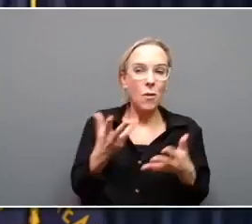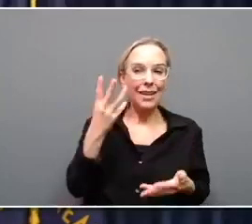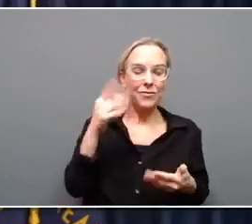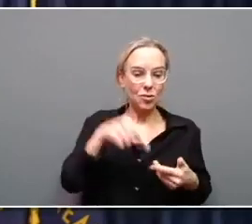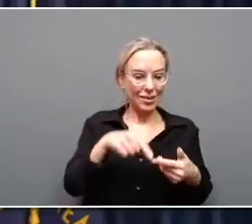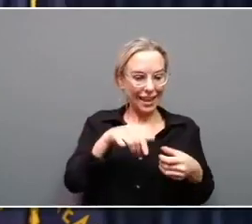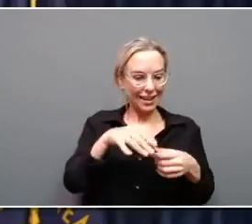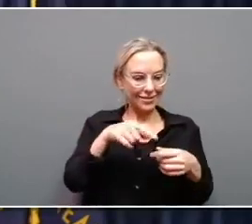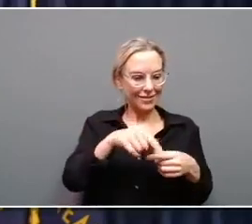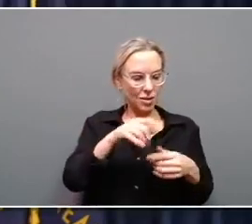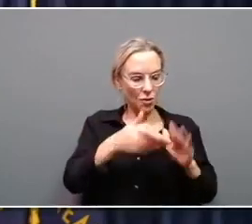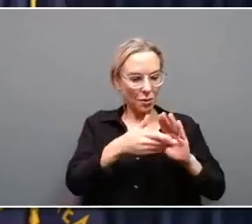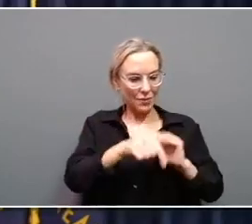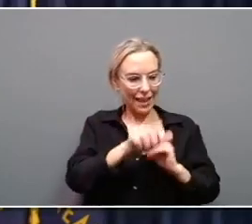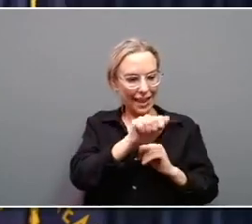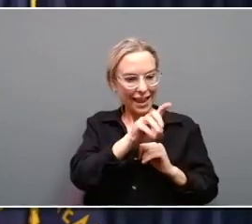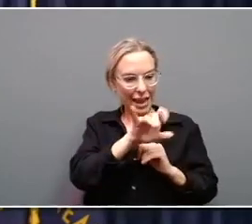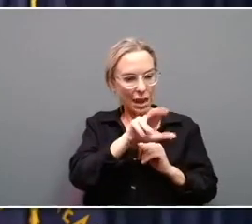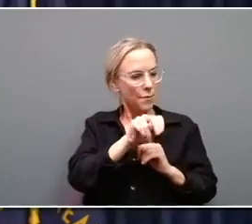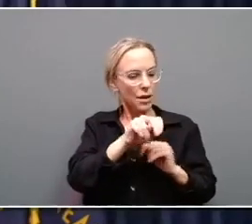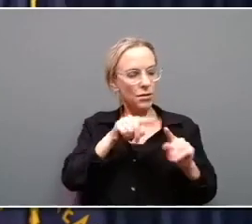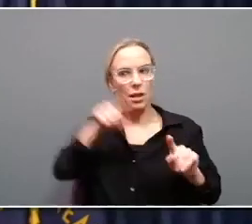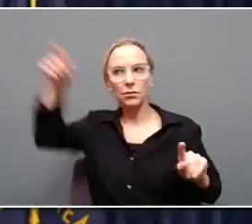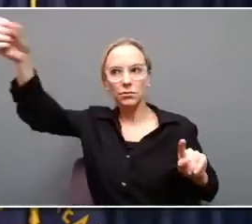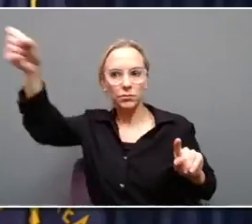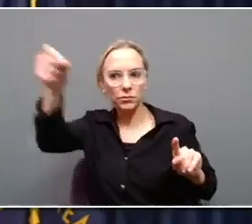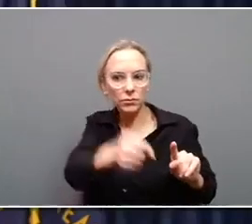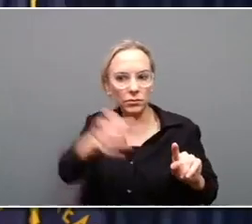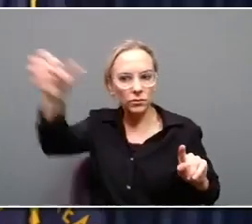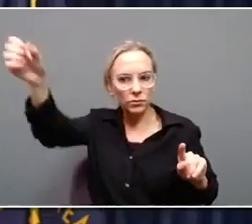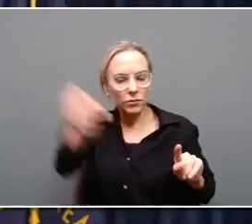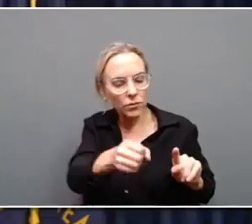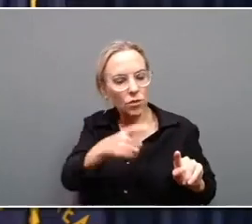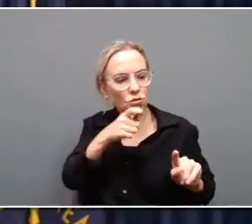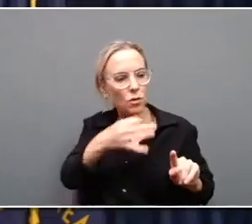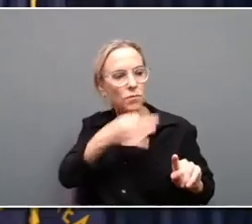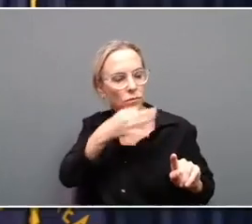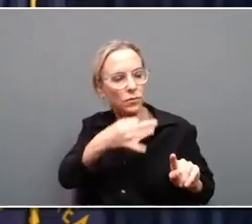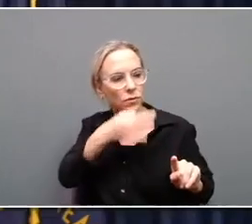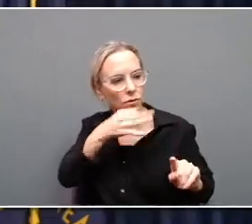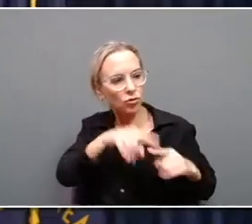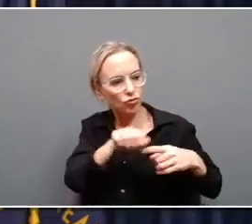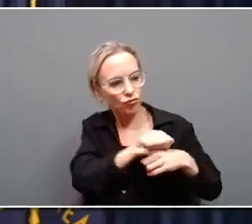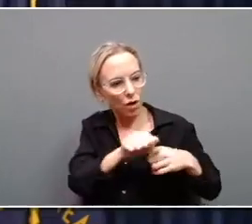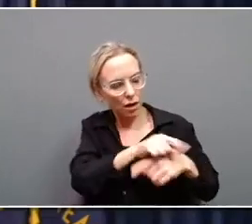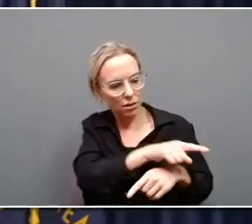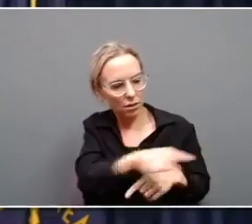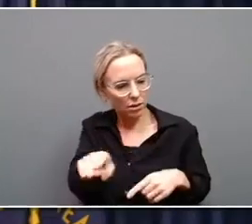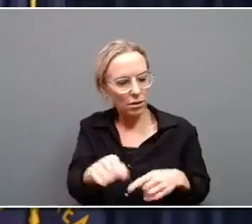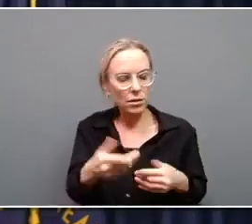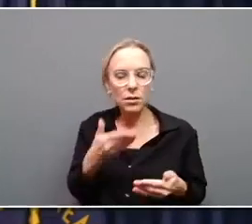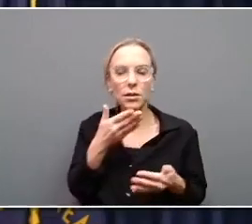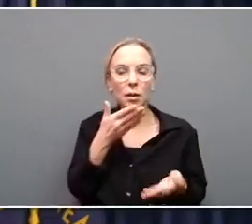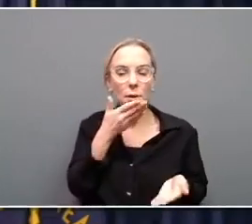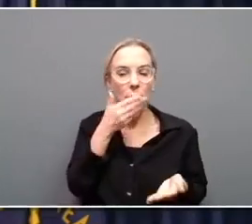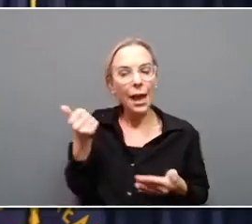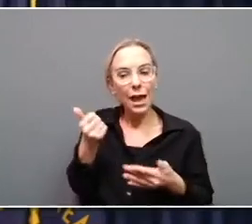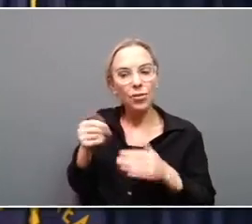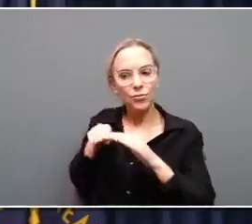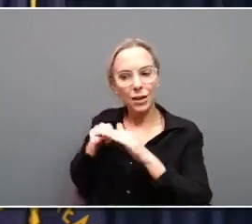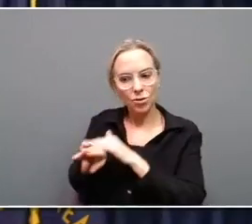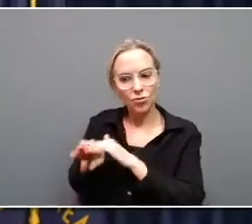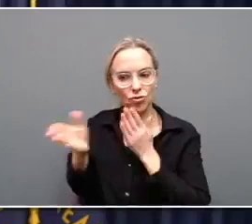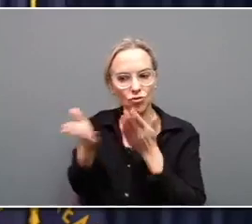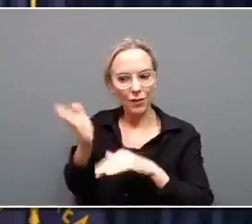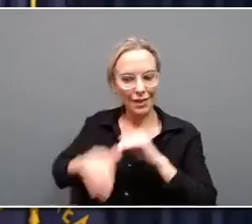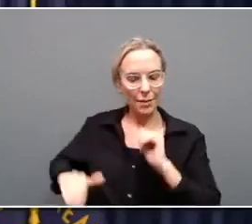K-State coming with an opportunity to some of our prisons. It's also better reentry services than ever before,